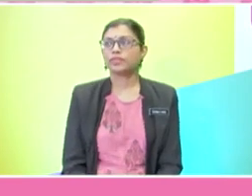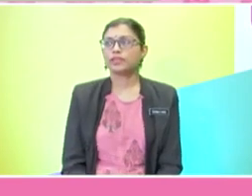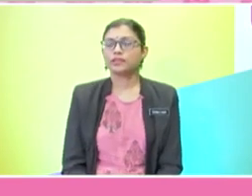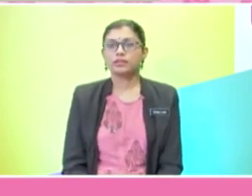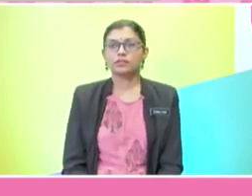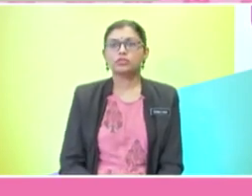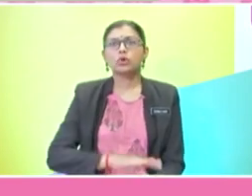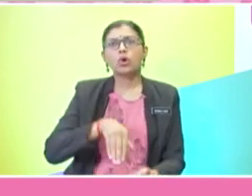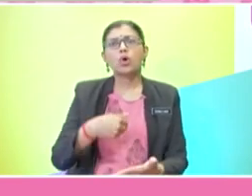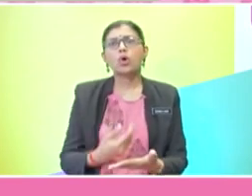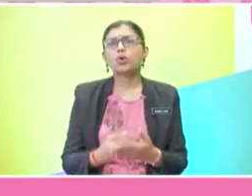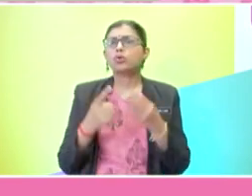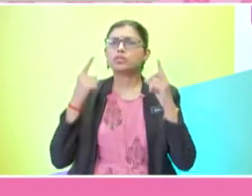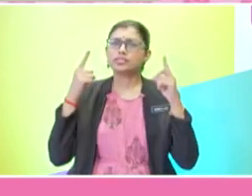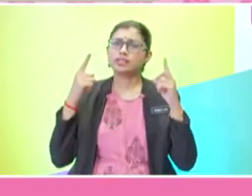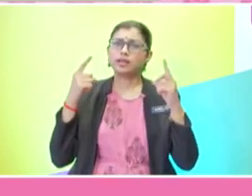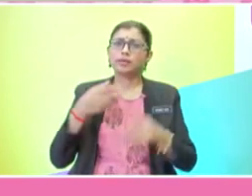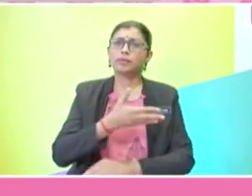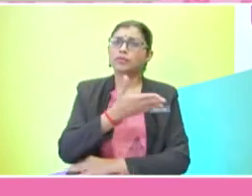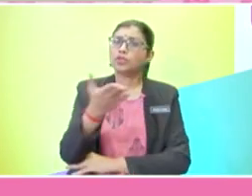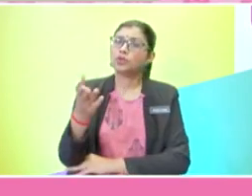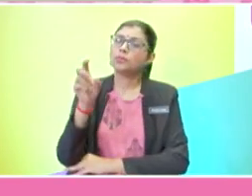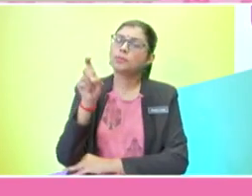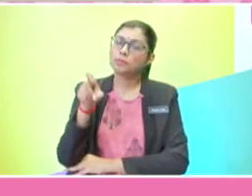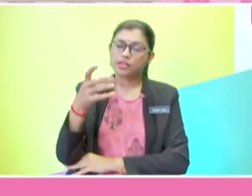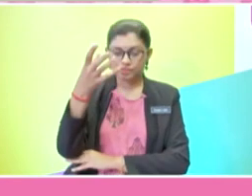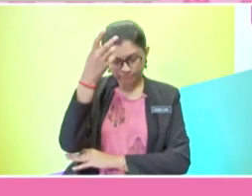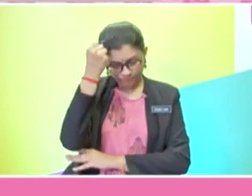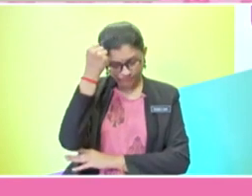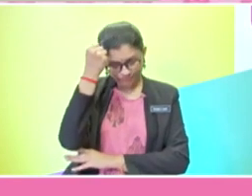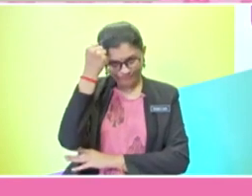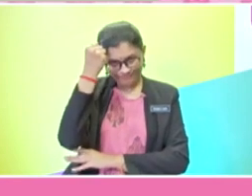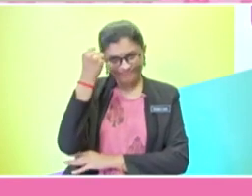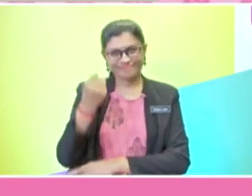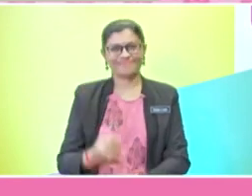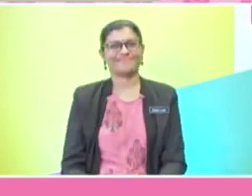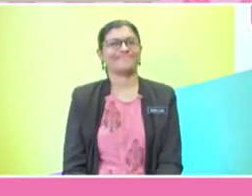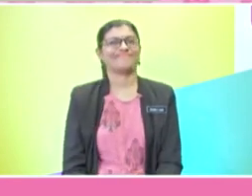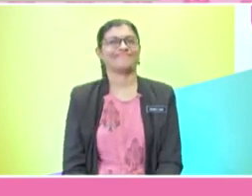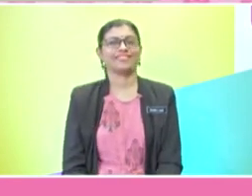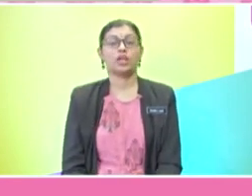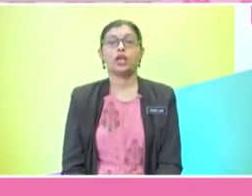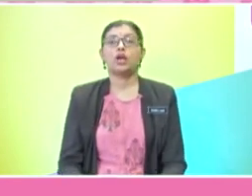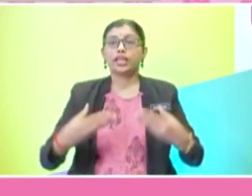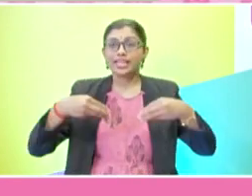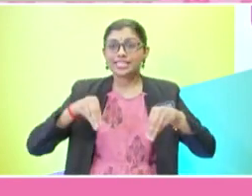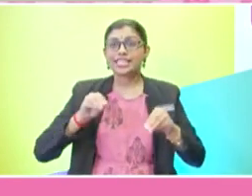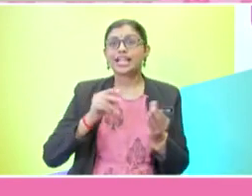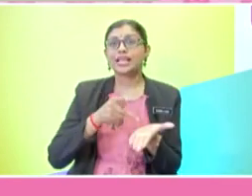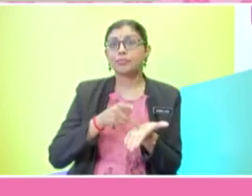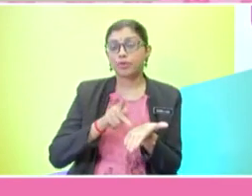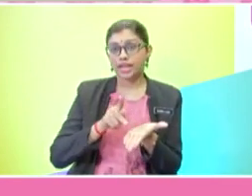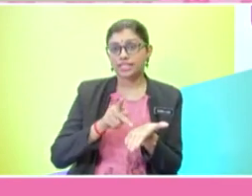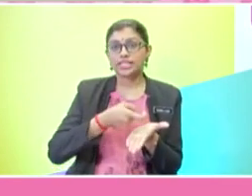Okay, these are the formulas, students out there. Okay, Sean, can you read the formula? Yes. To find the selling price? So, for selling price, is